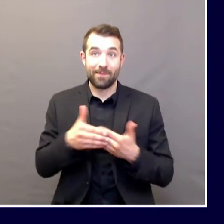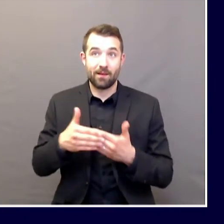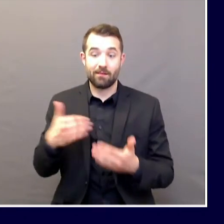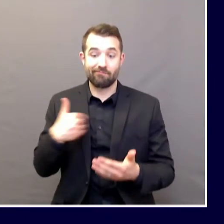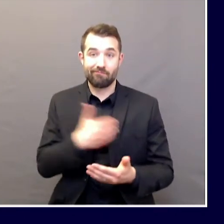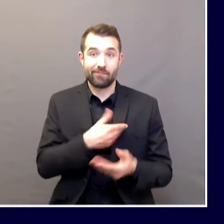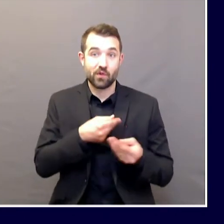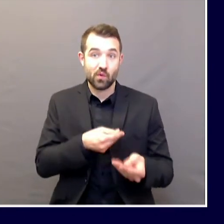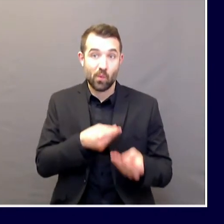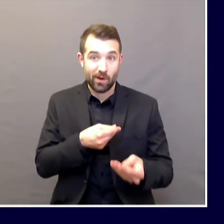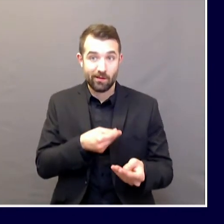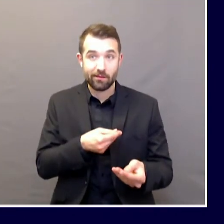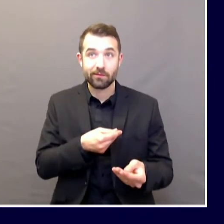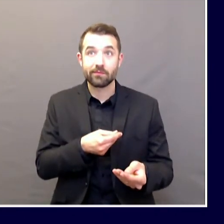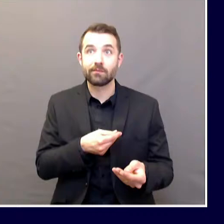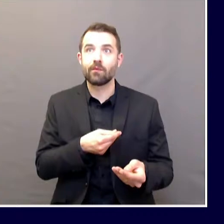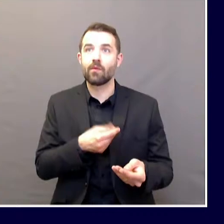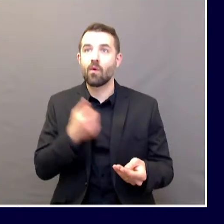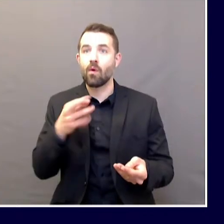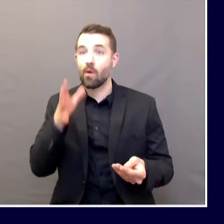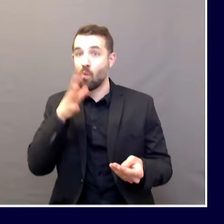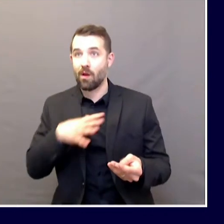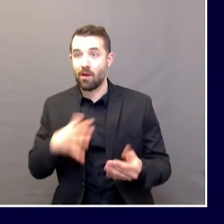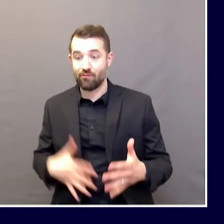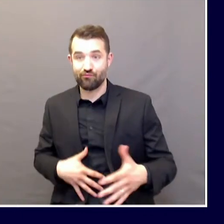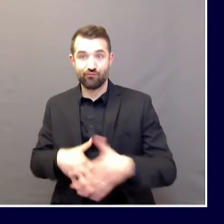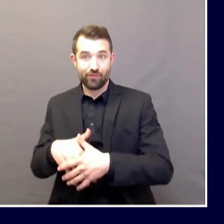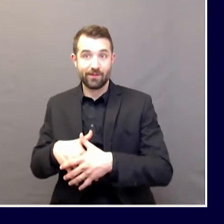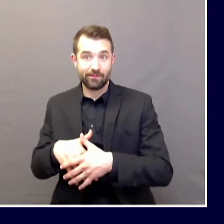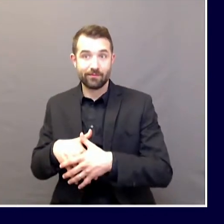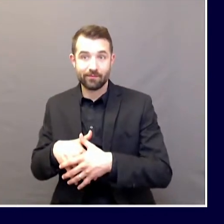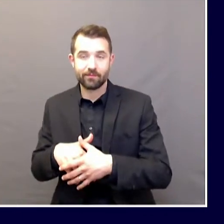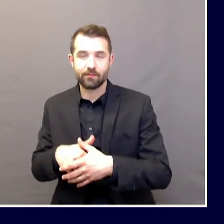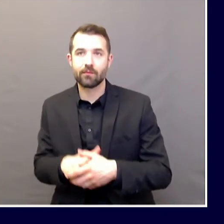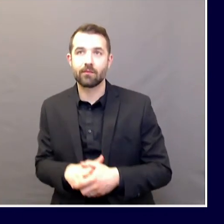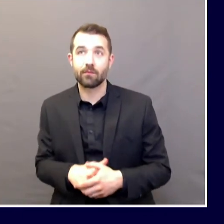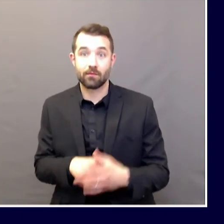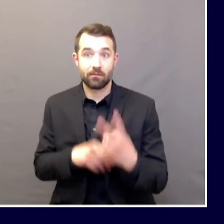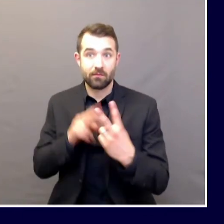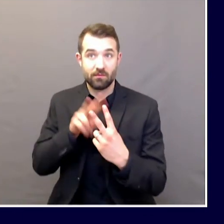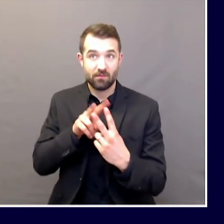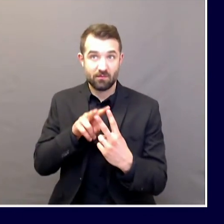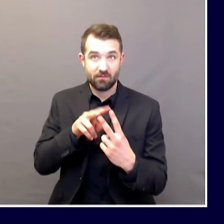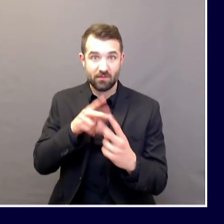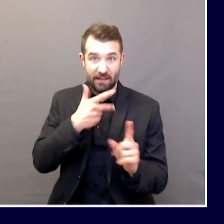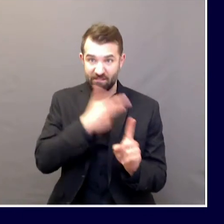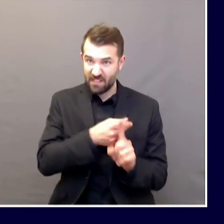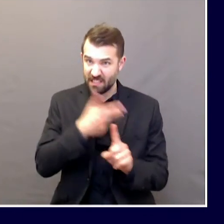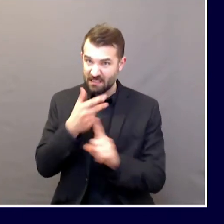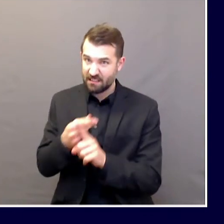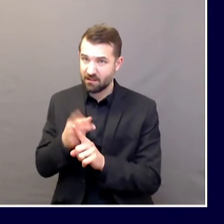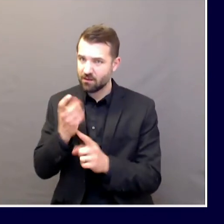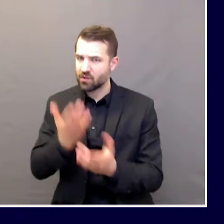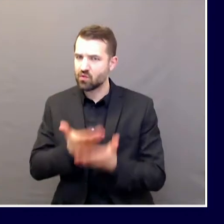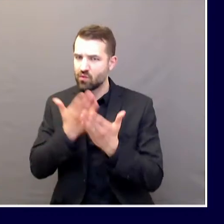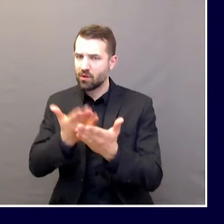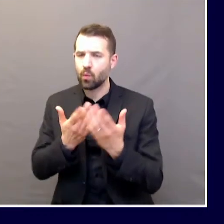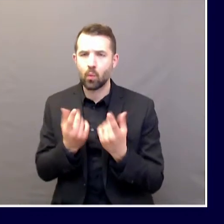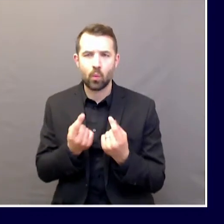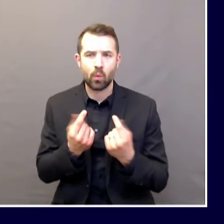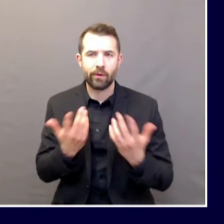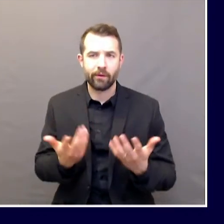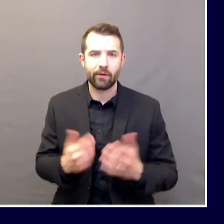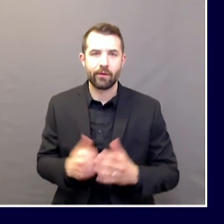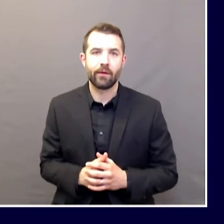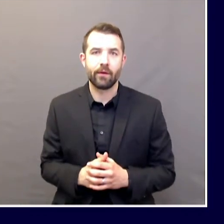women and the vaccine. Can you talk about your suggestions, recommendations for them? If they